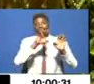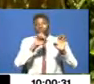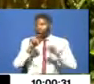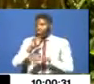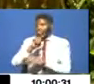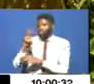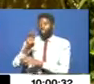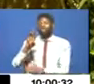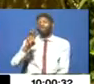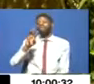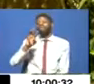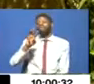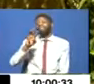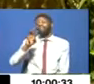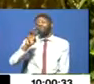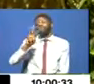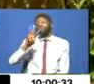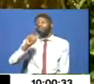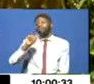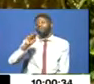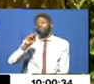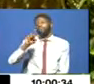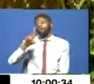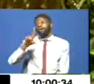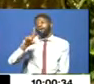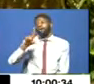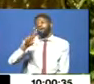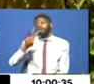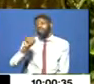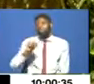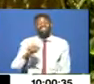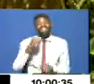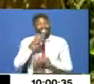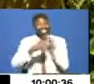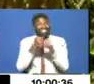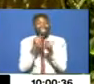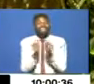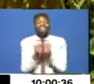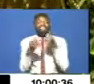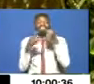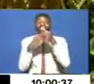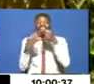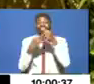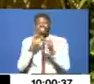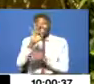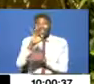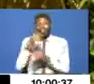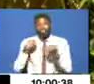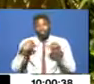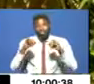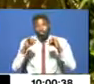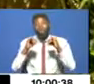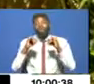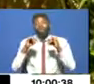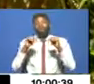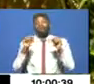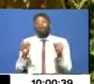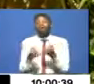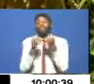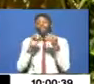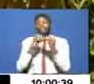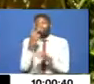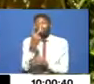Kijana. So in 1983 I tried my chance, but I came number two. But when it